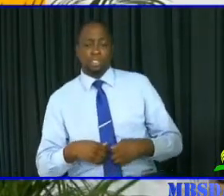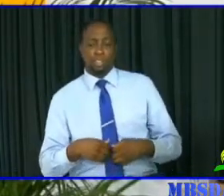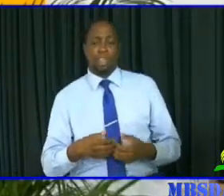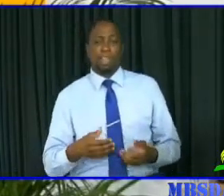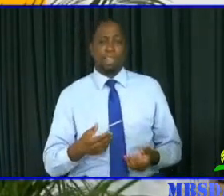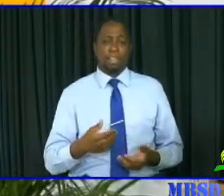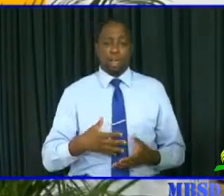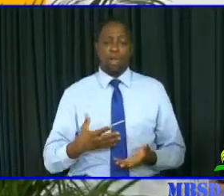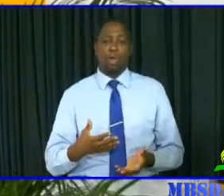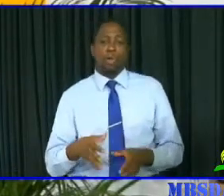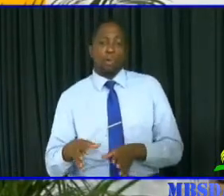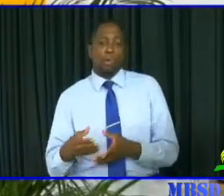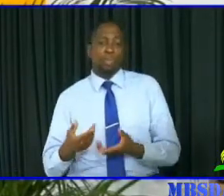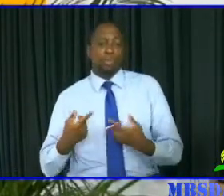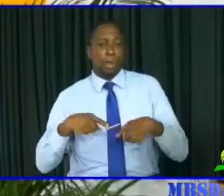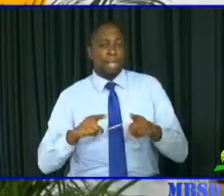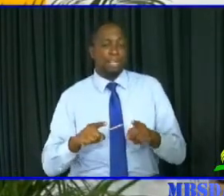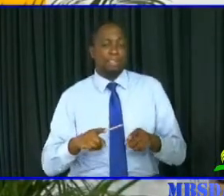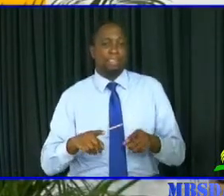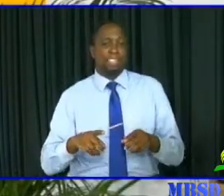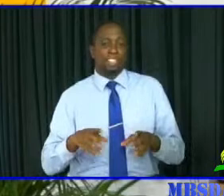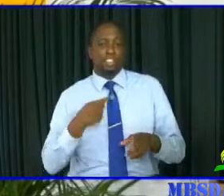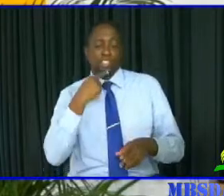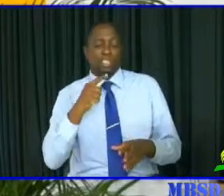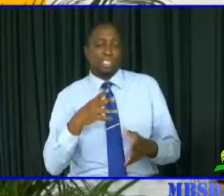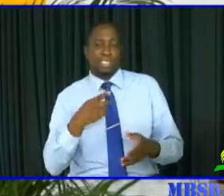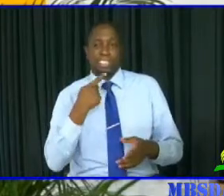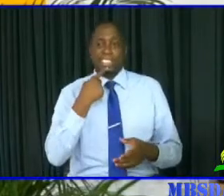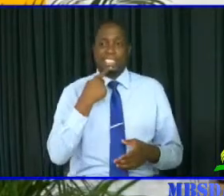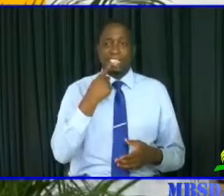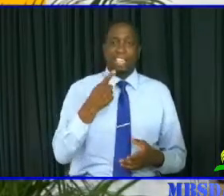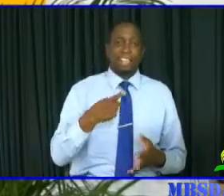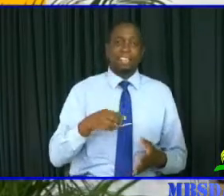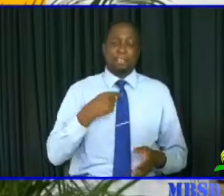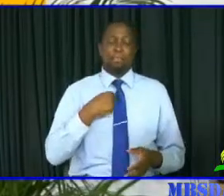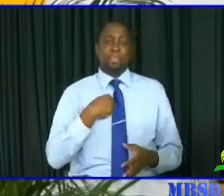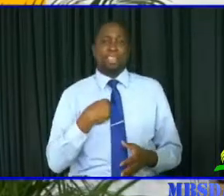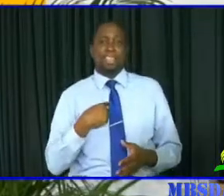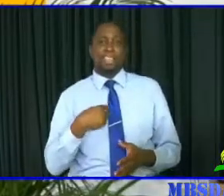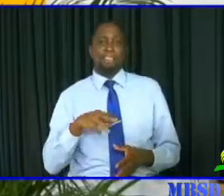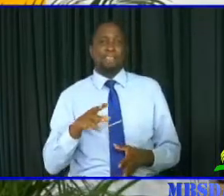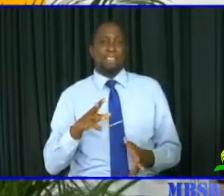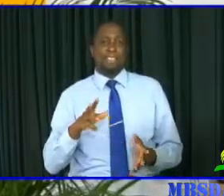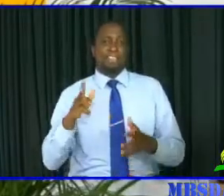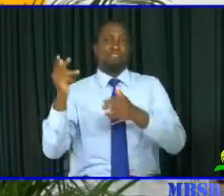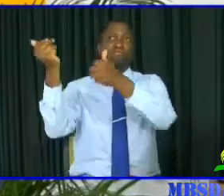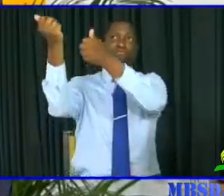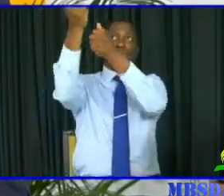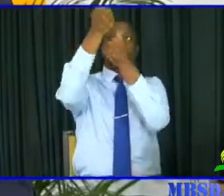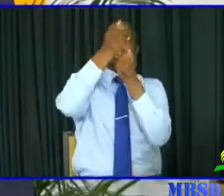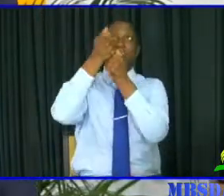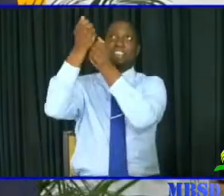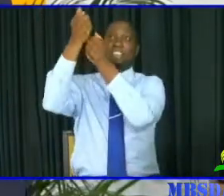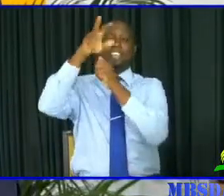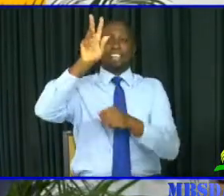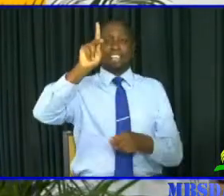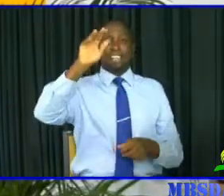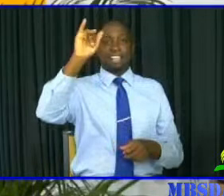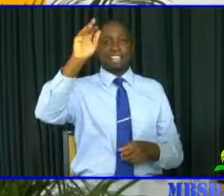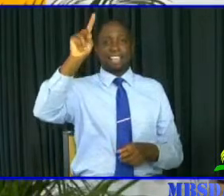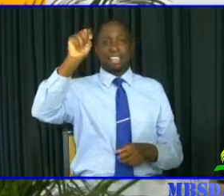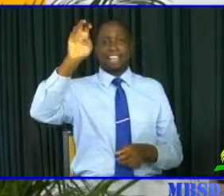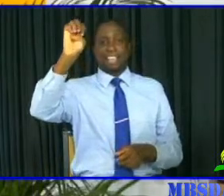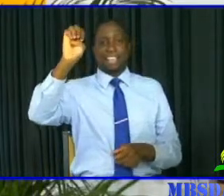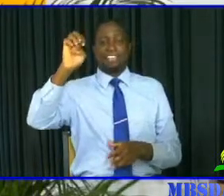while he moved, he said to the person, I am kite flying. And then the person looked and said, you know what, I can't see